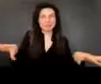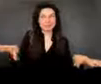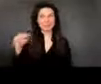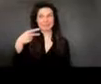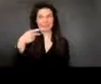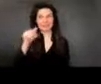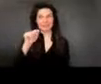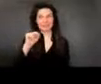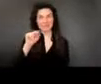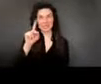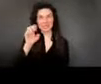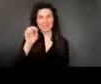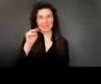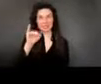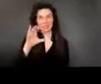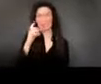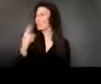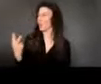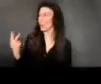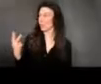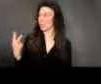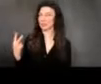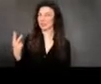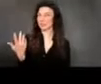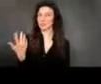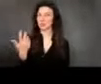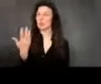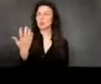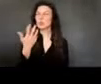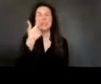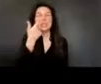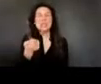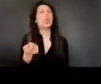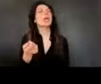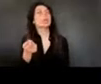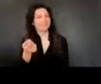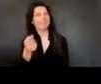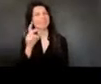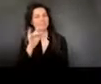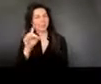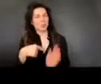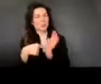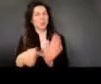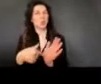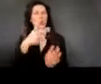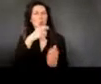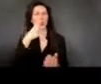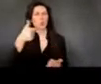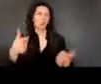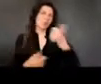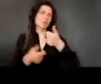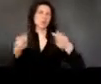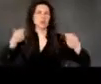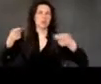for us, the interesting thing is, I guess, that it showed the dominant power, although it looks so very strong, can